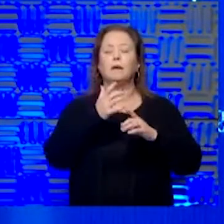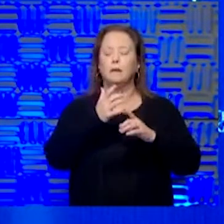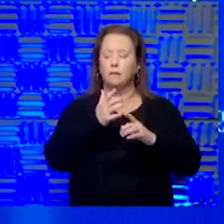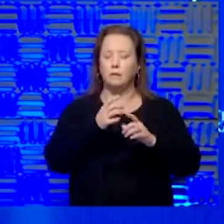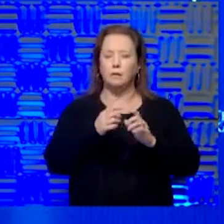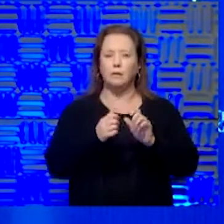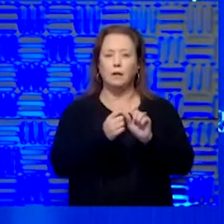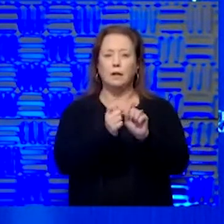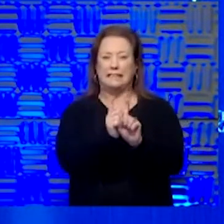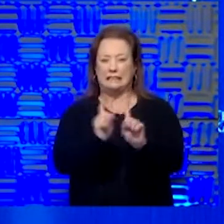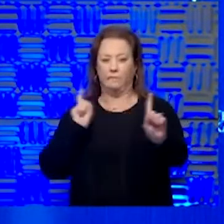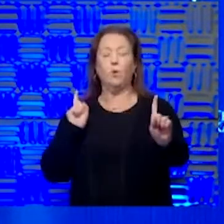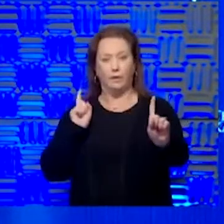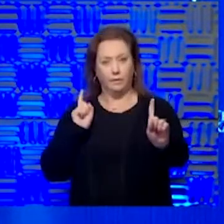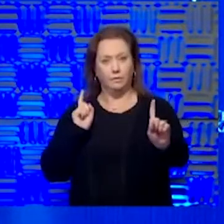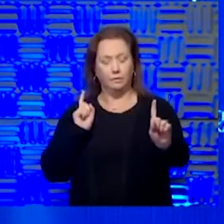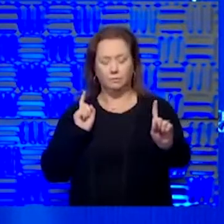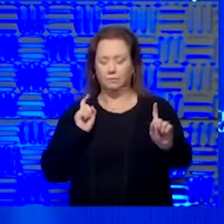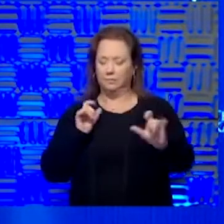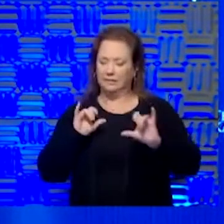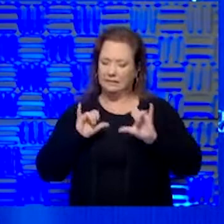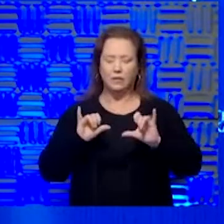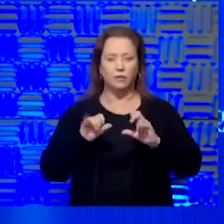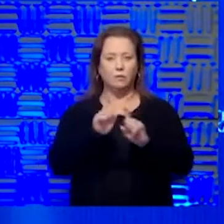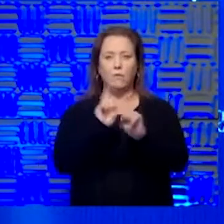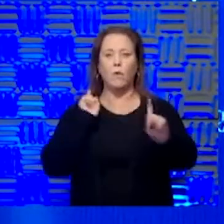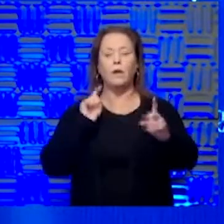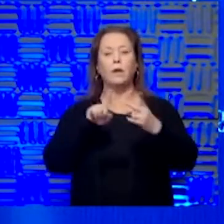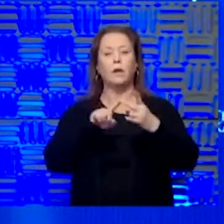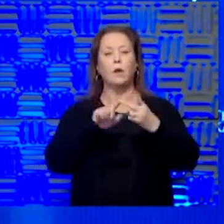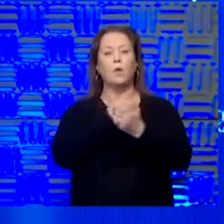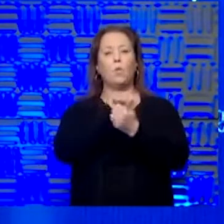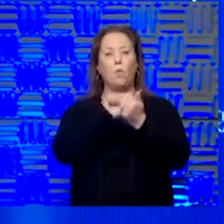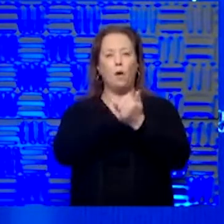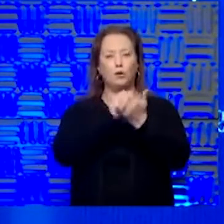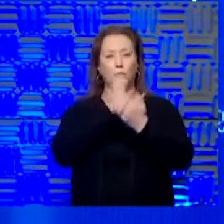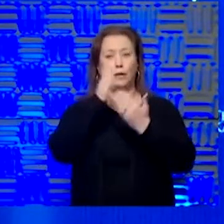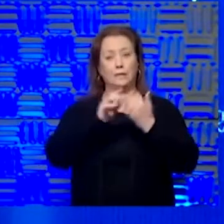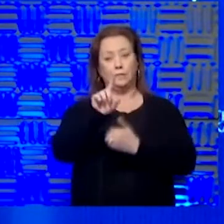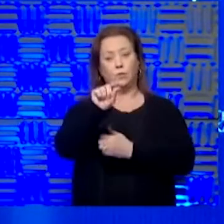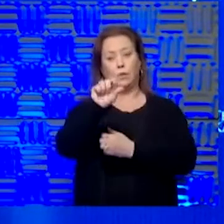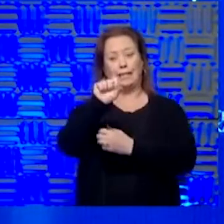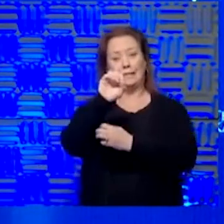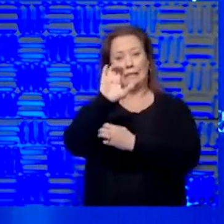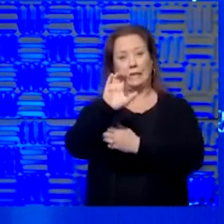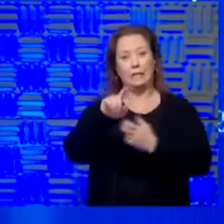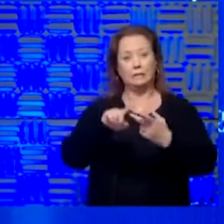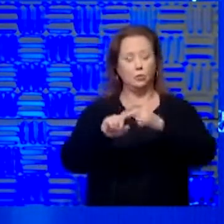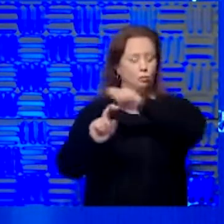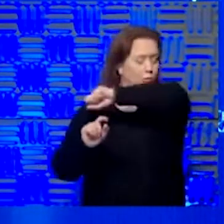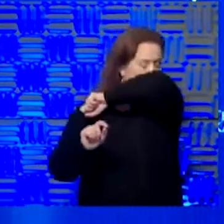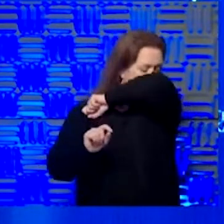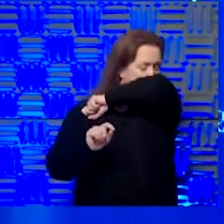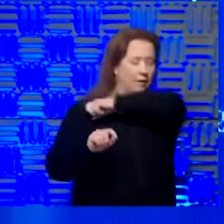feet, to make sure you wash your hands for 20 seconds, you cough into your elbow, you don't touch your